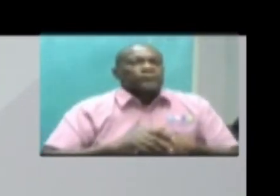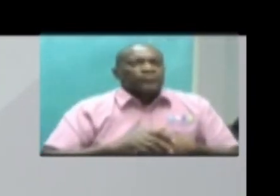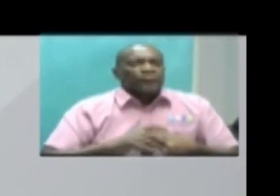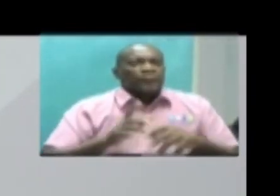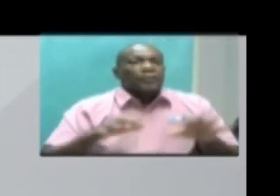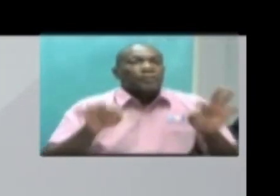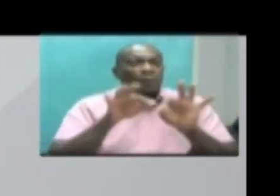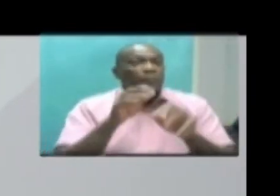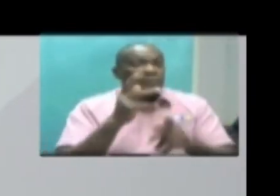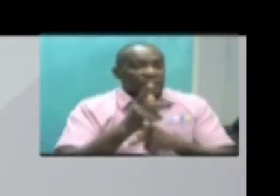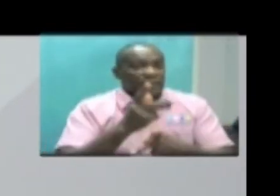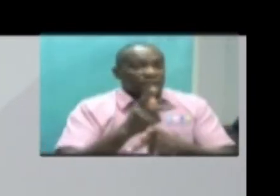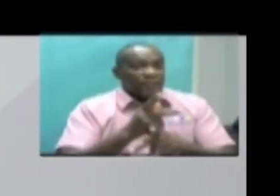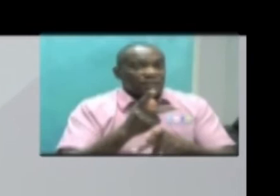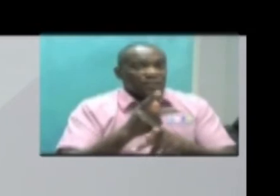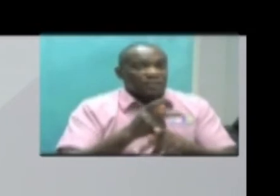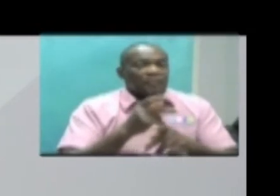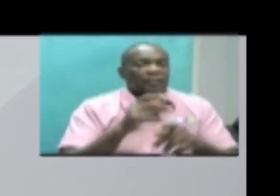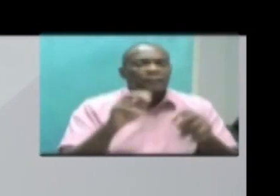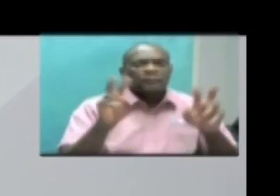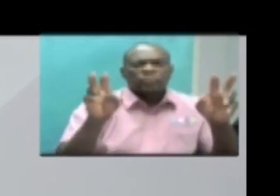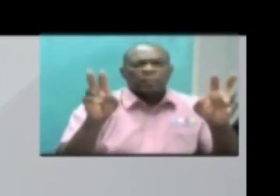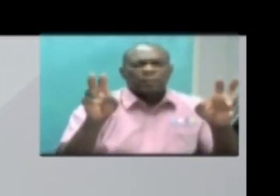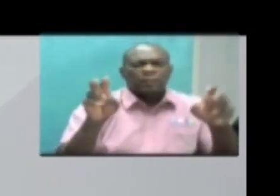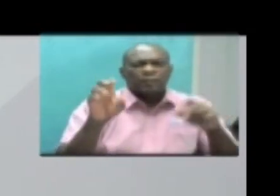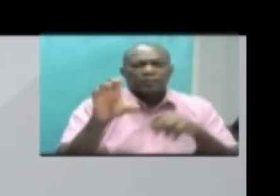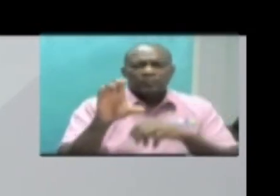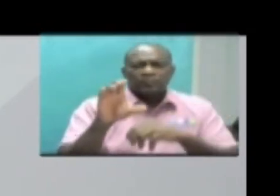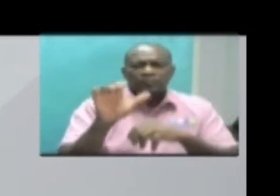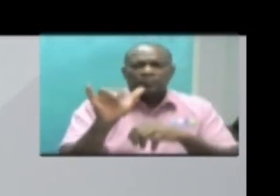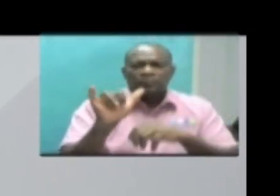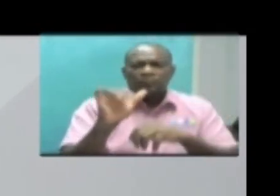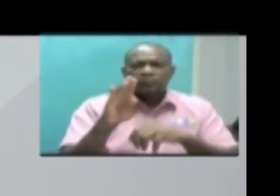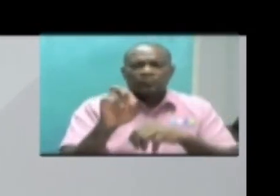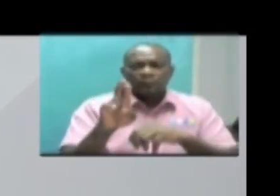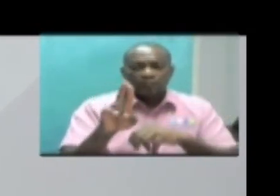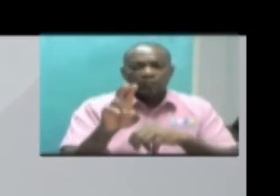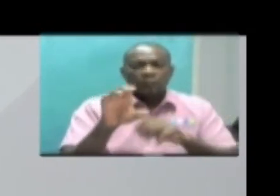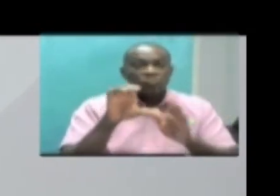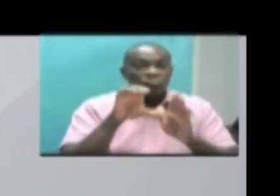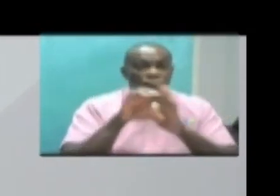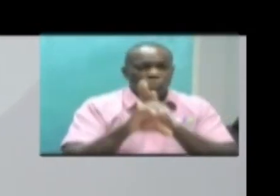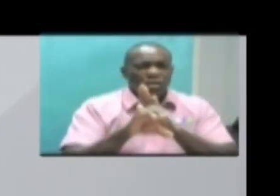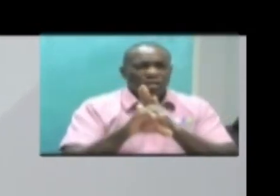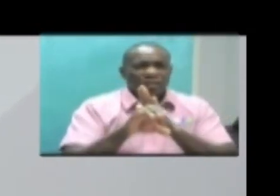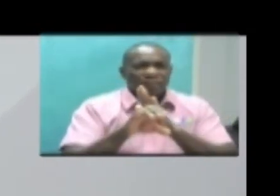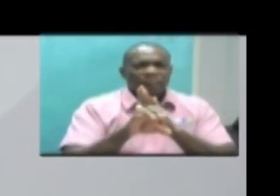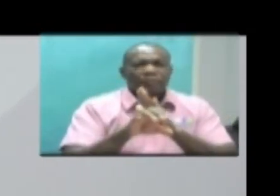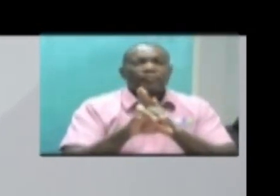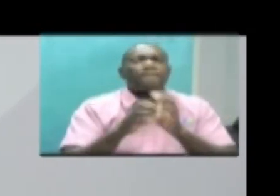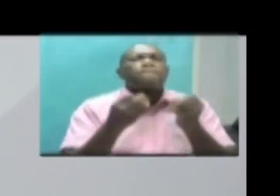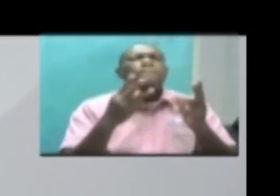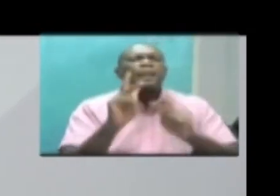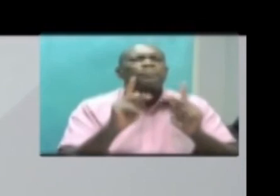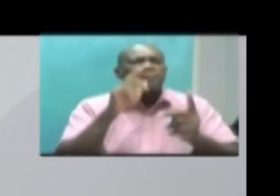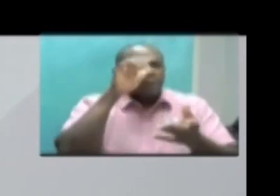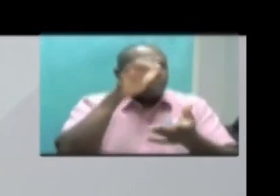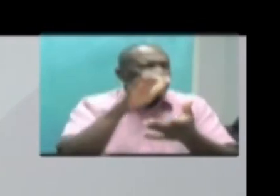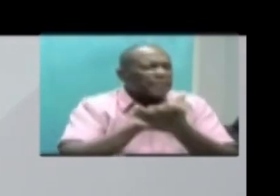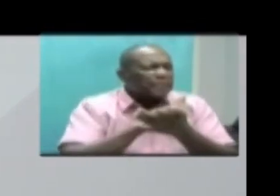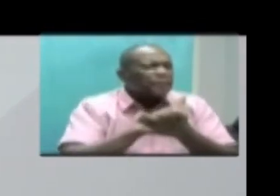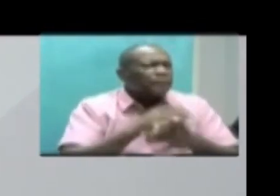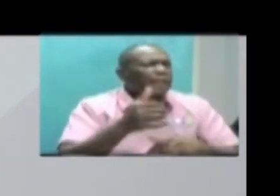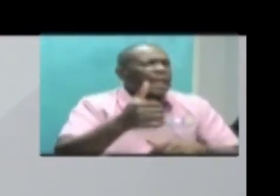terminology cybercrime, because many persons are of the view that anything that happens across the